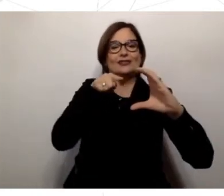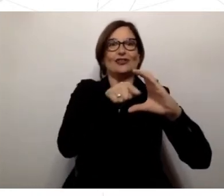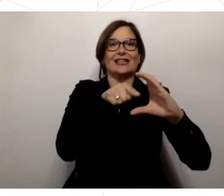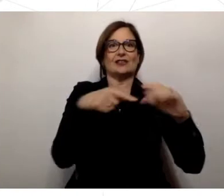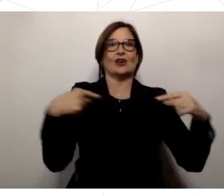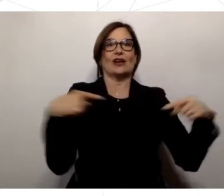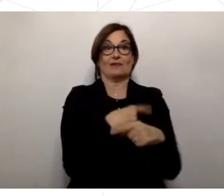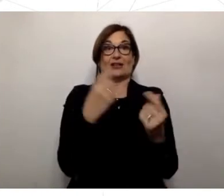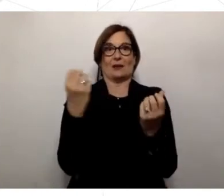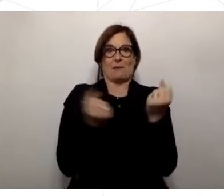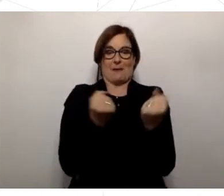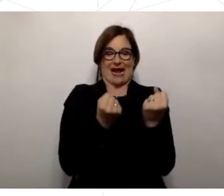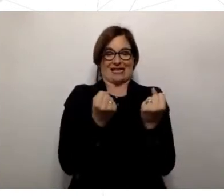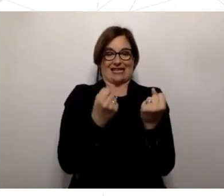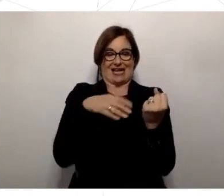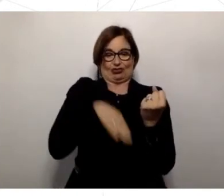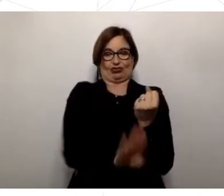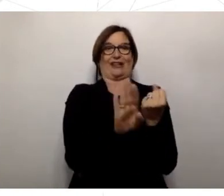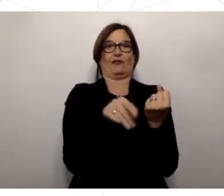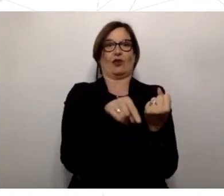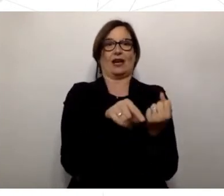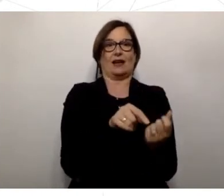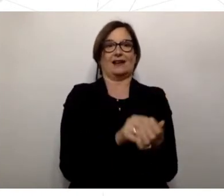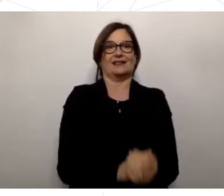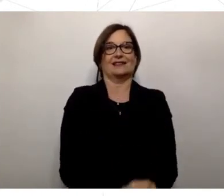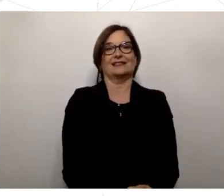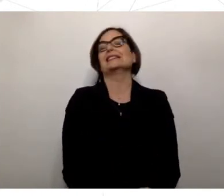my car oftentimes will slide underneath it.